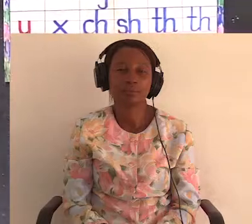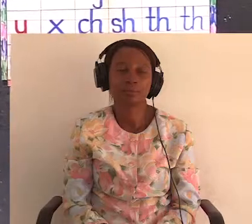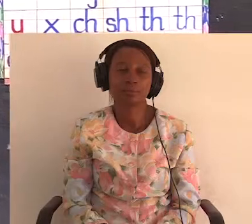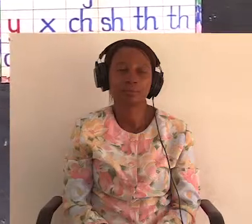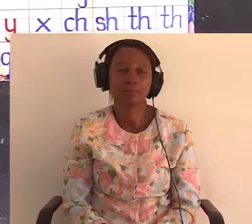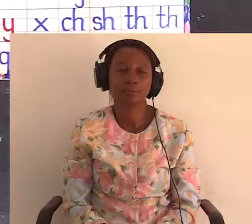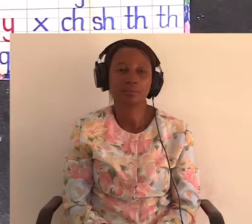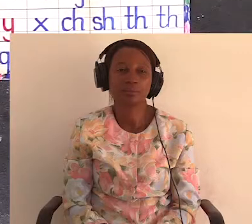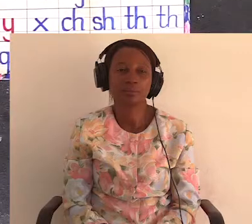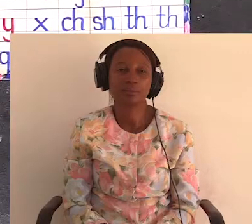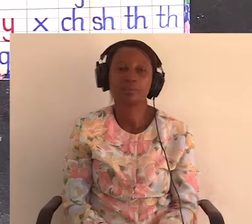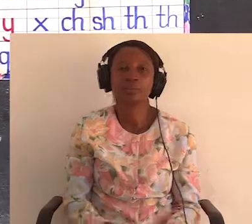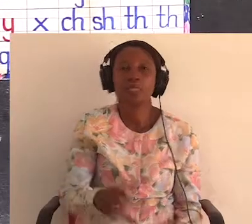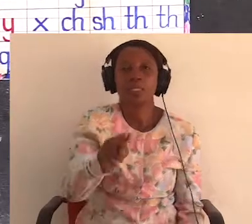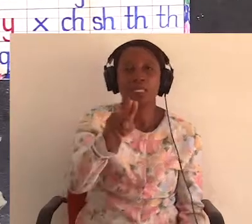This one,